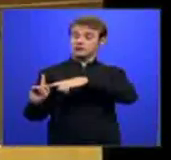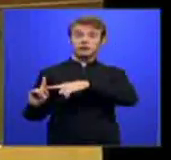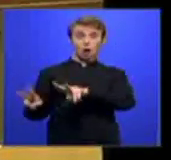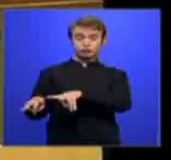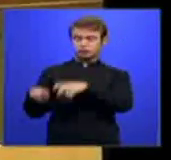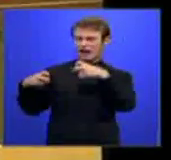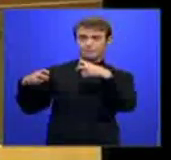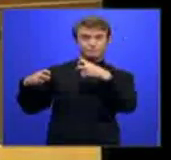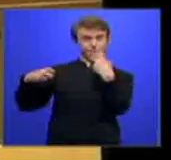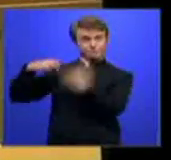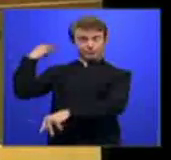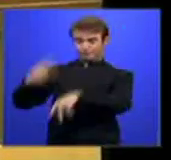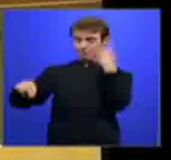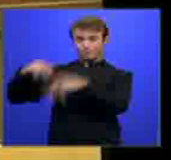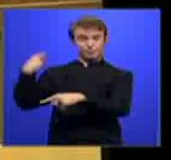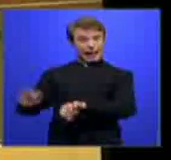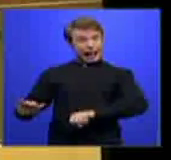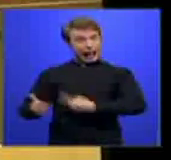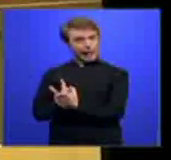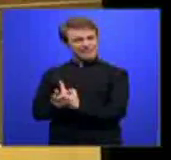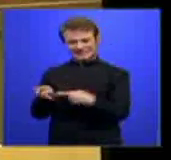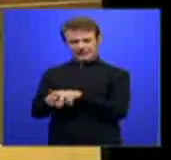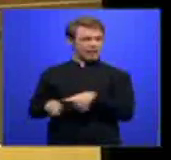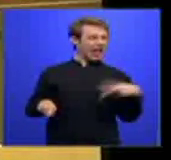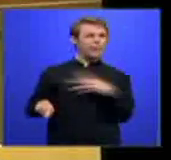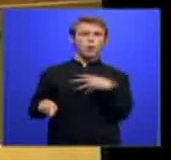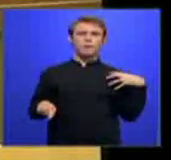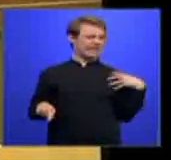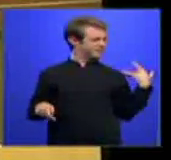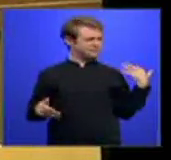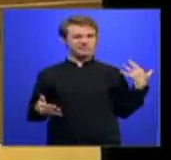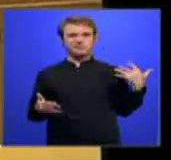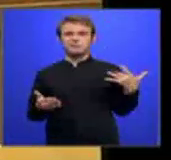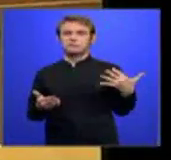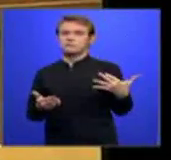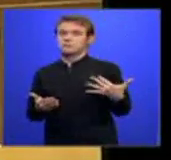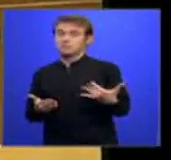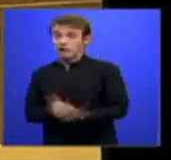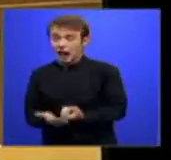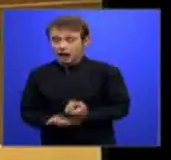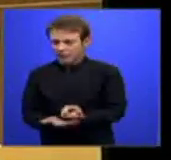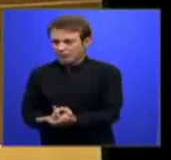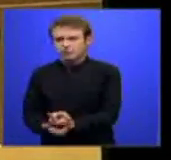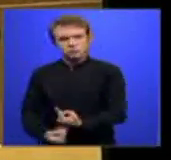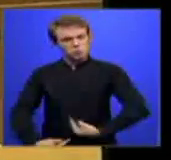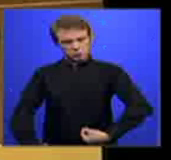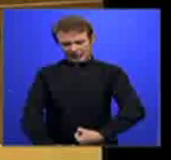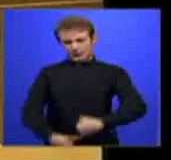into sharp focus the need for unity in action to eradicate the scourge.